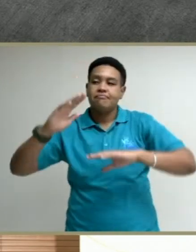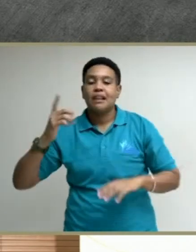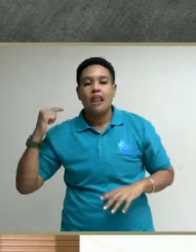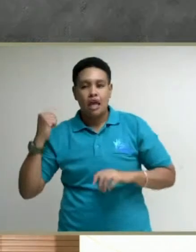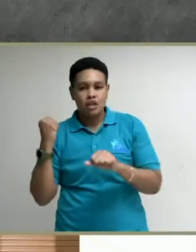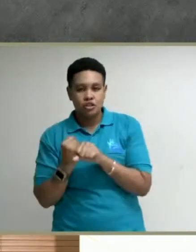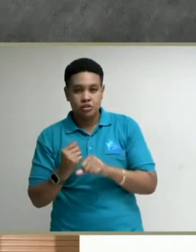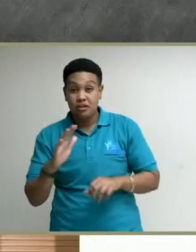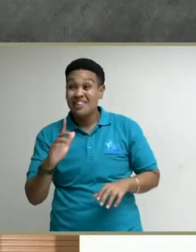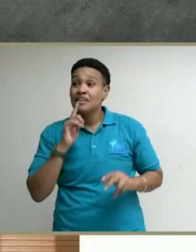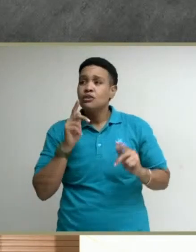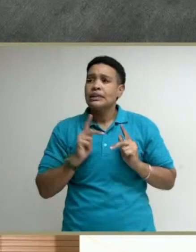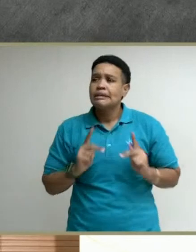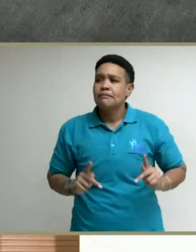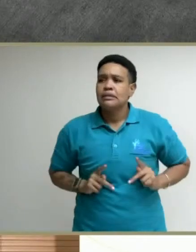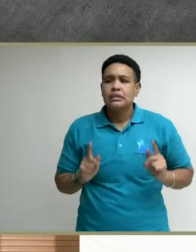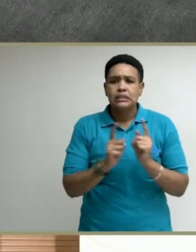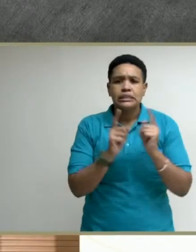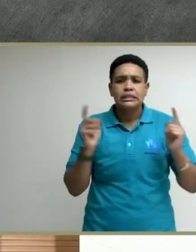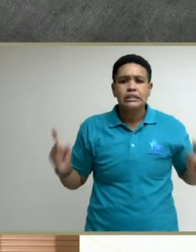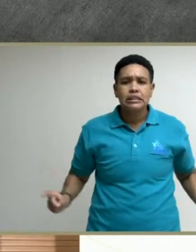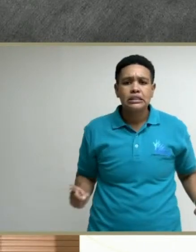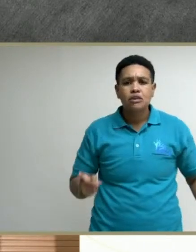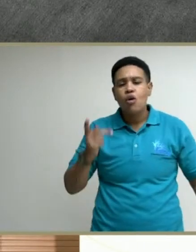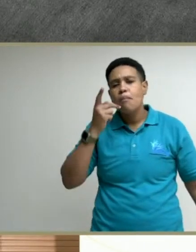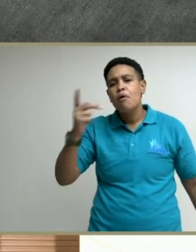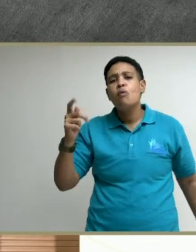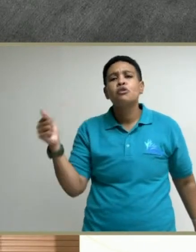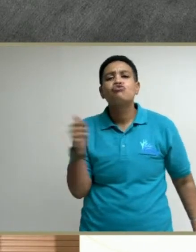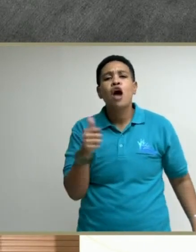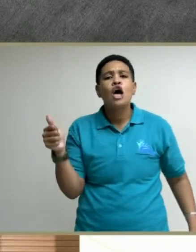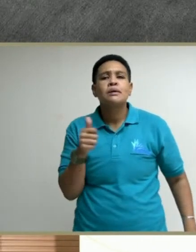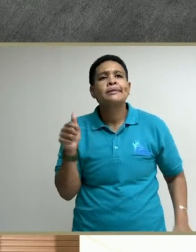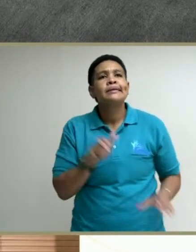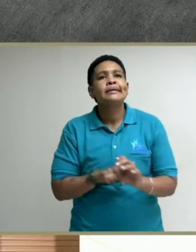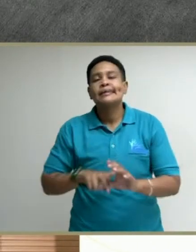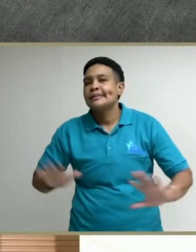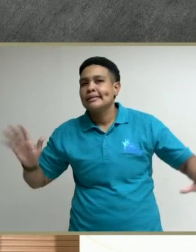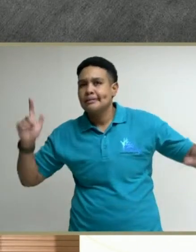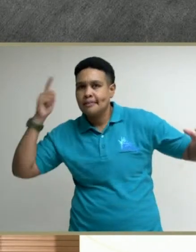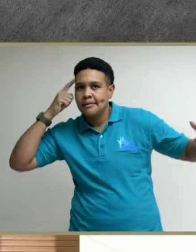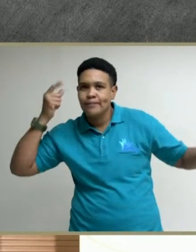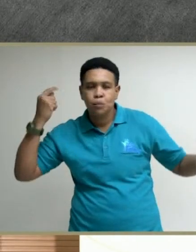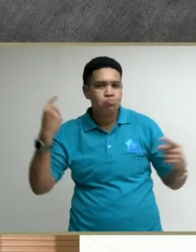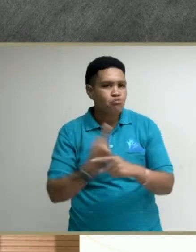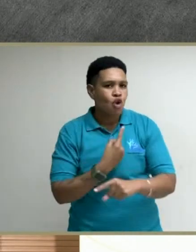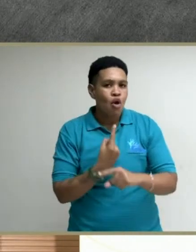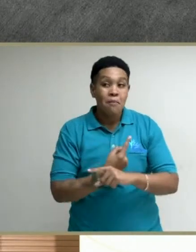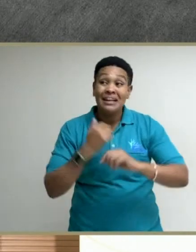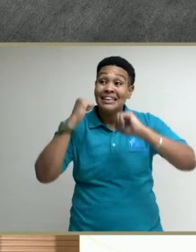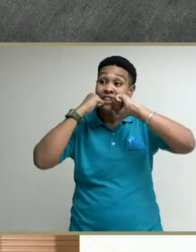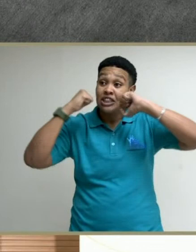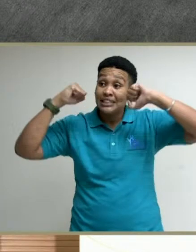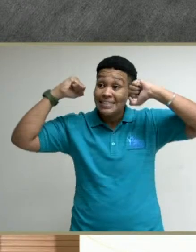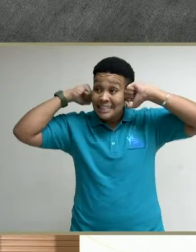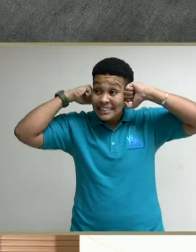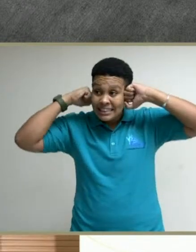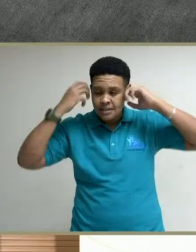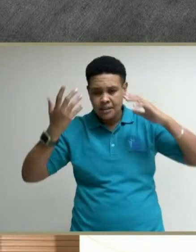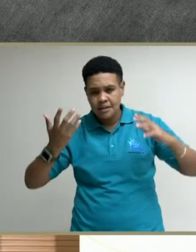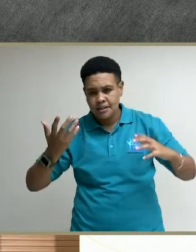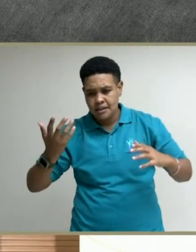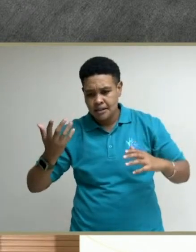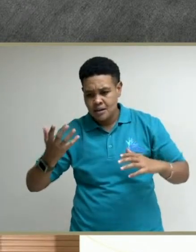Next, physical distancing or public transportation measures, the shielding of the elderly persons by restricting